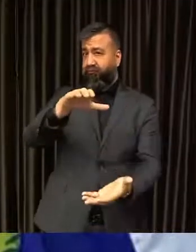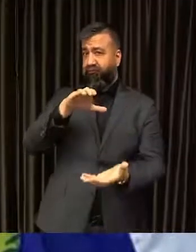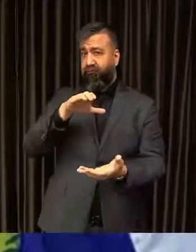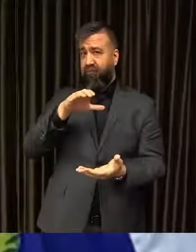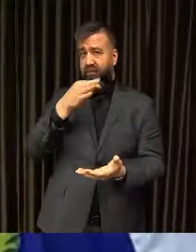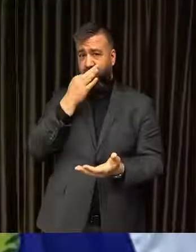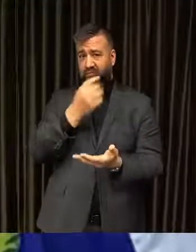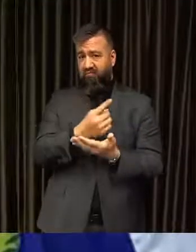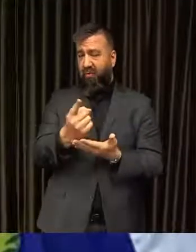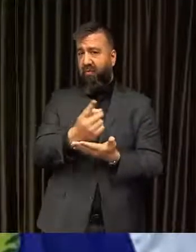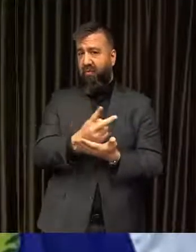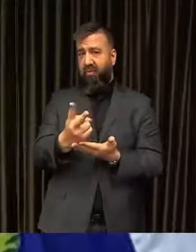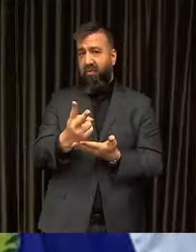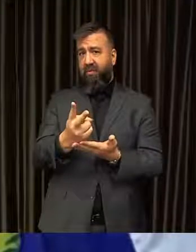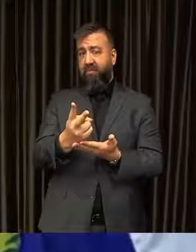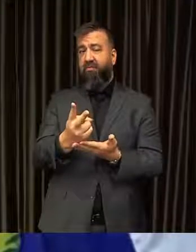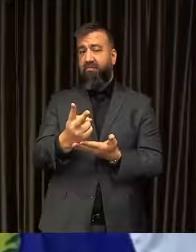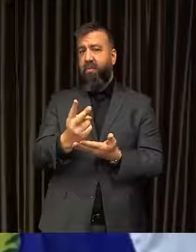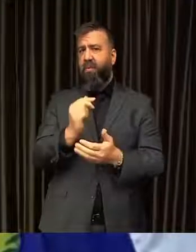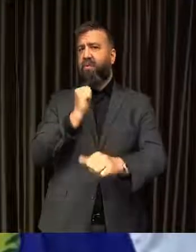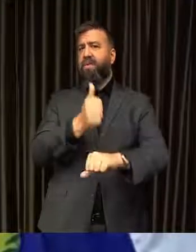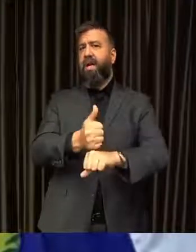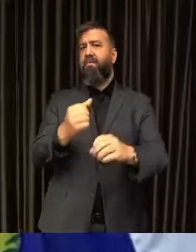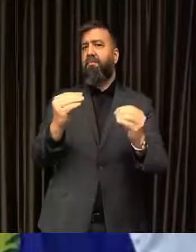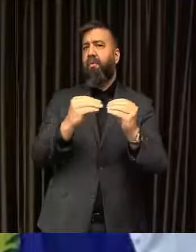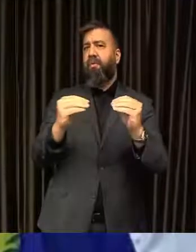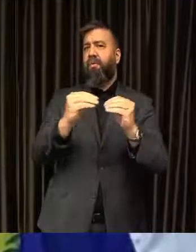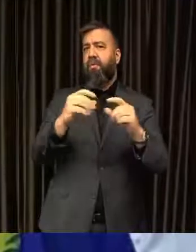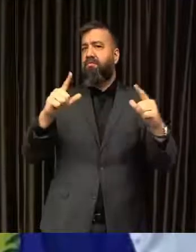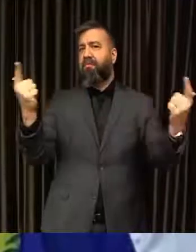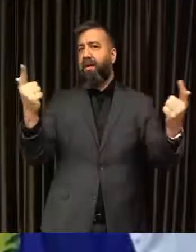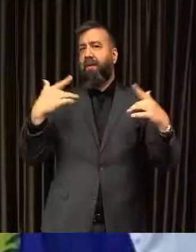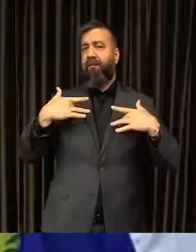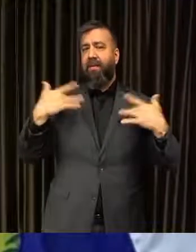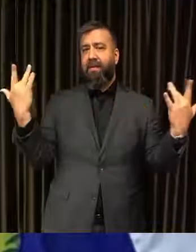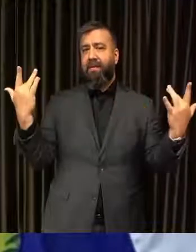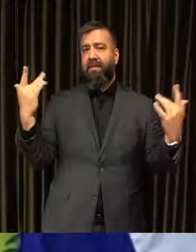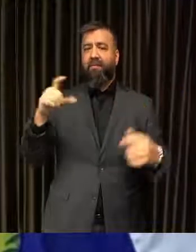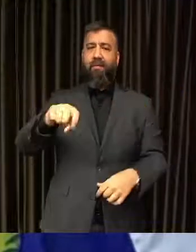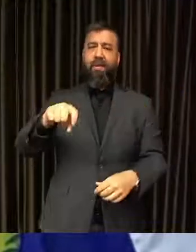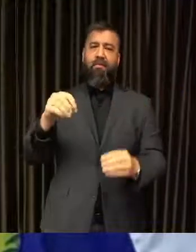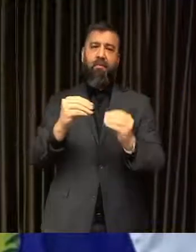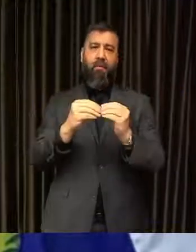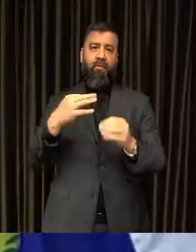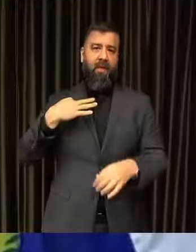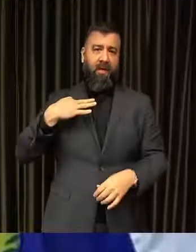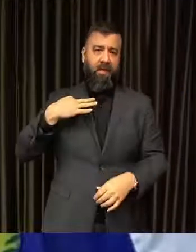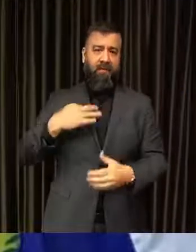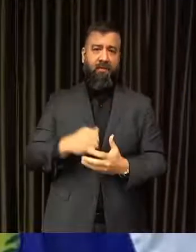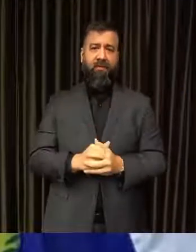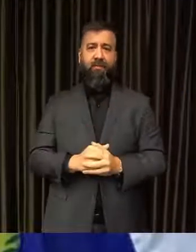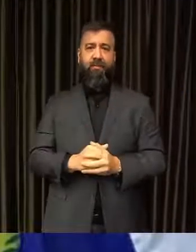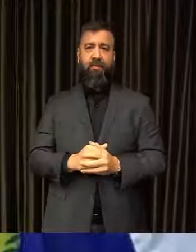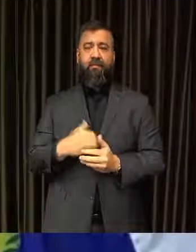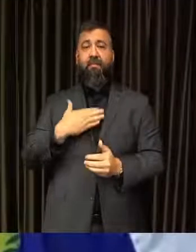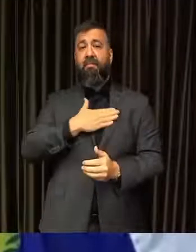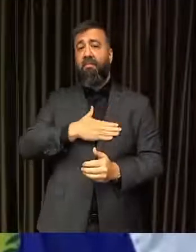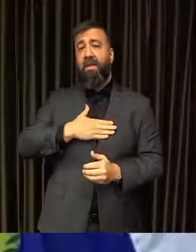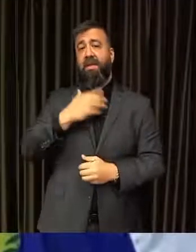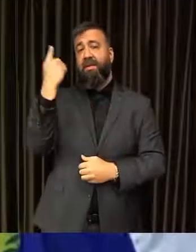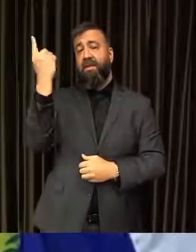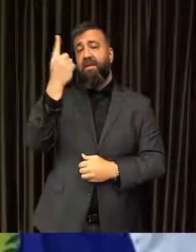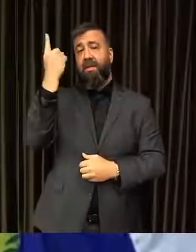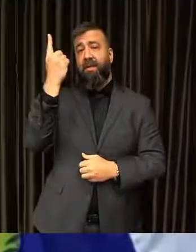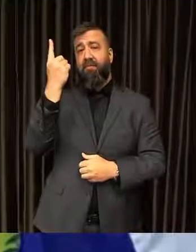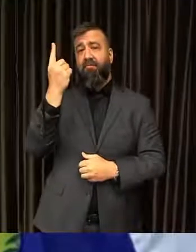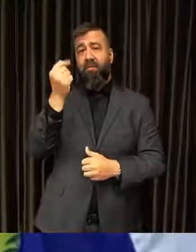next several weeks, we will be holding more large-scale vaccination events and will need more volunteers. Please consider helping us meet this